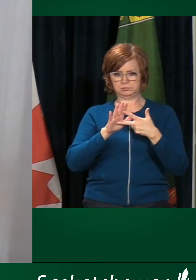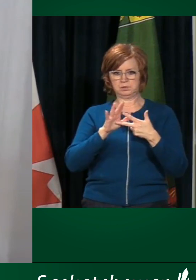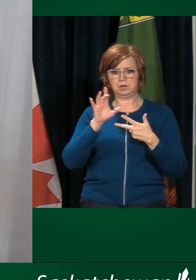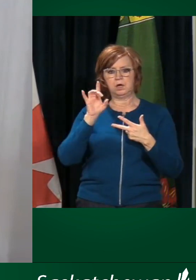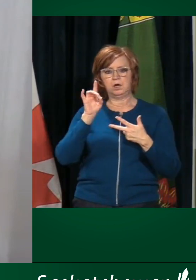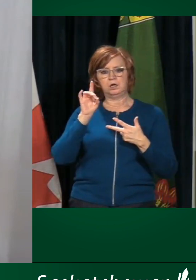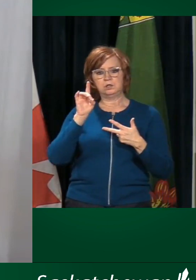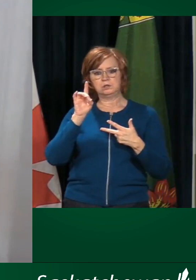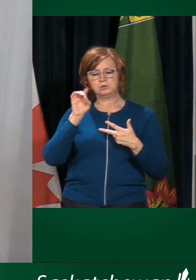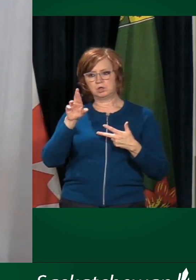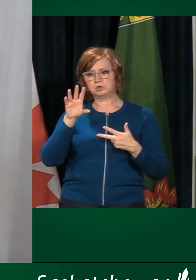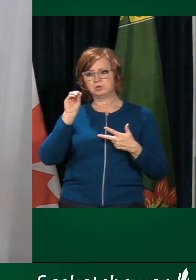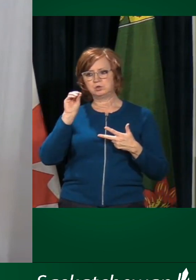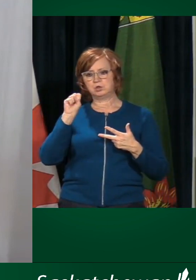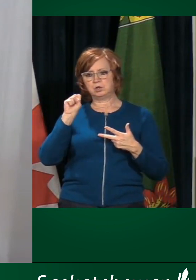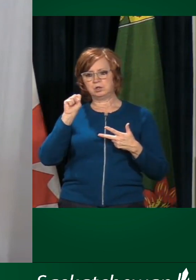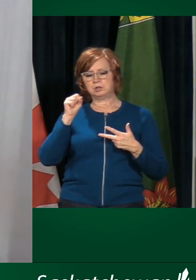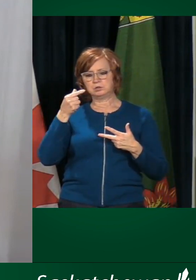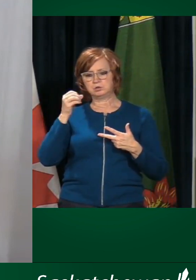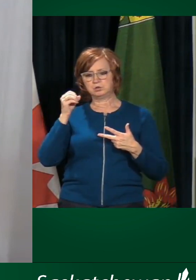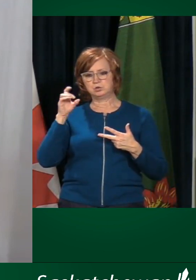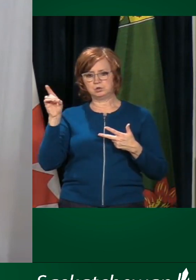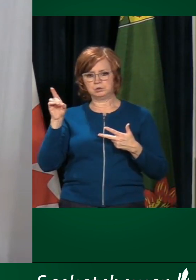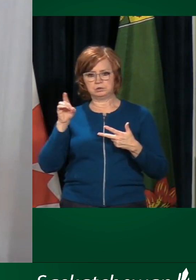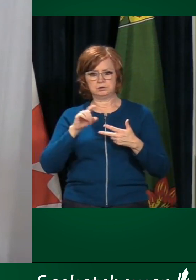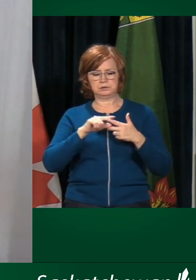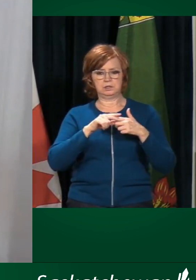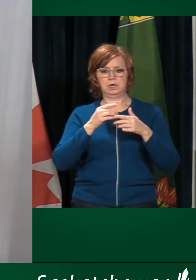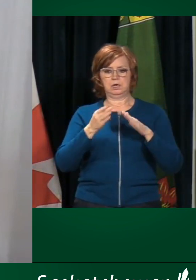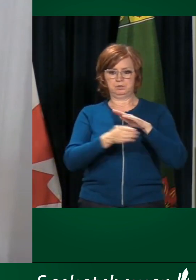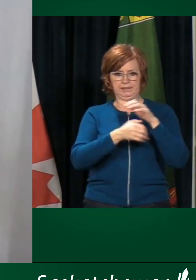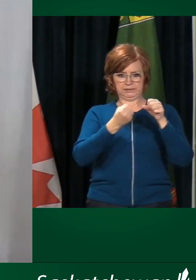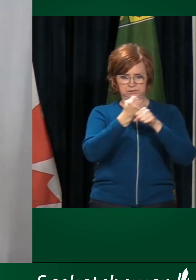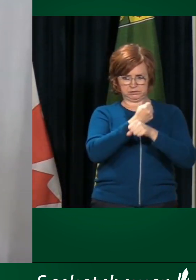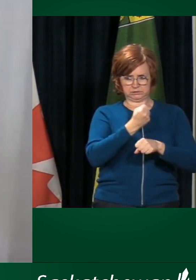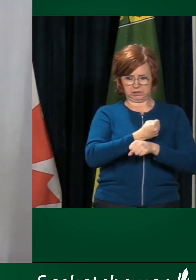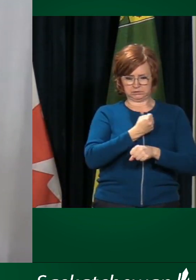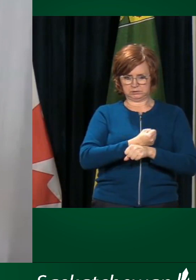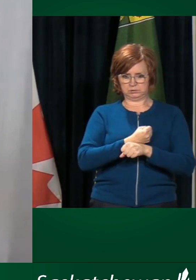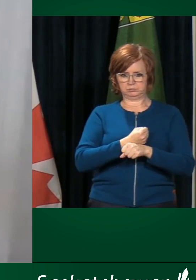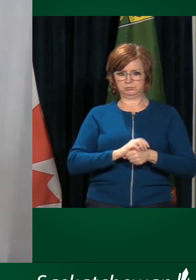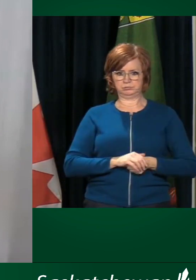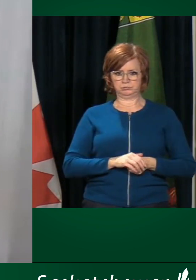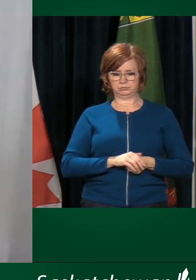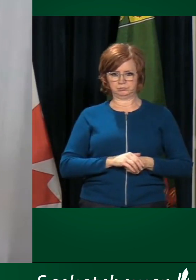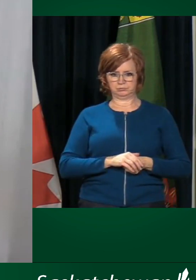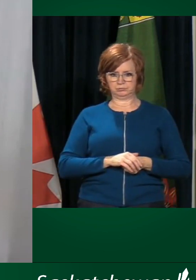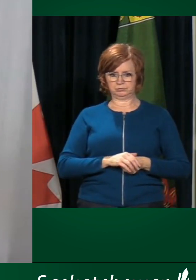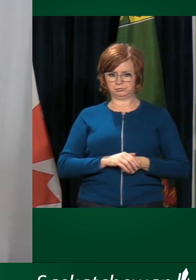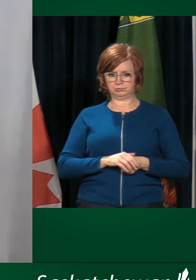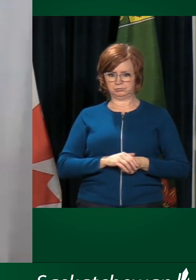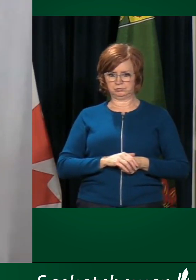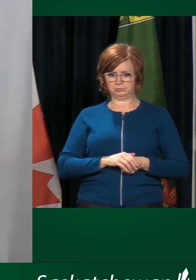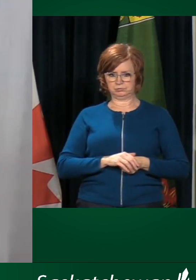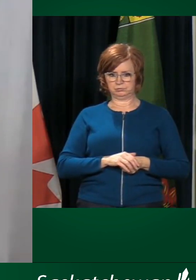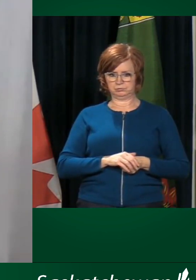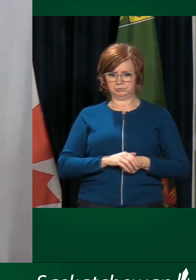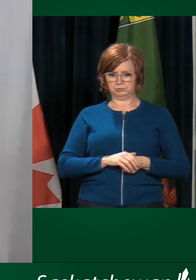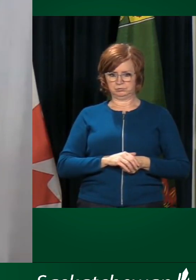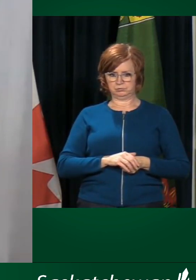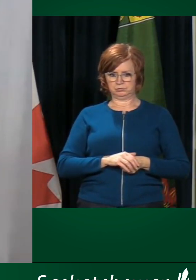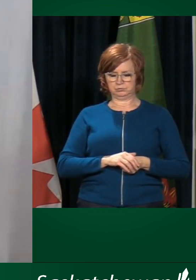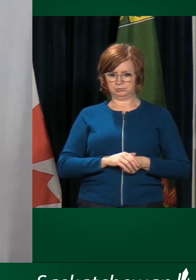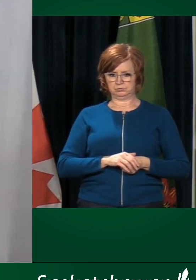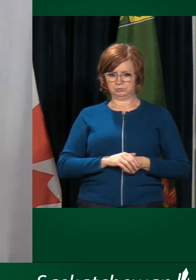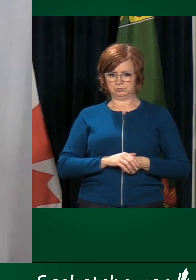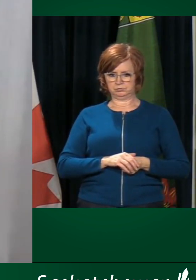lab includes the basic statistical manner with which you may consider figuring out what the